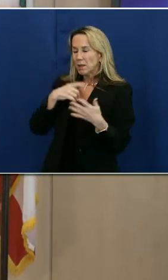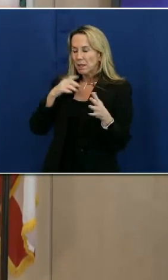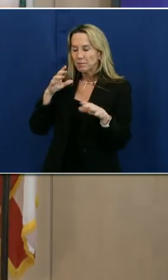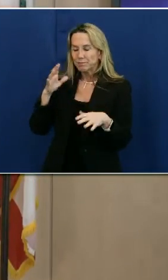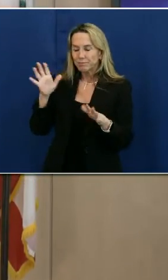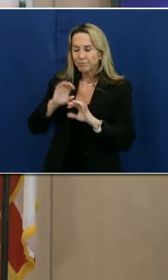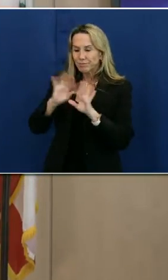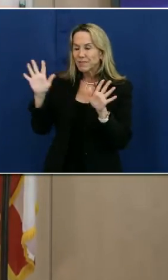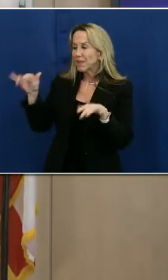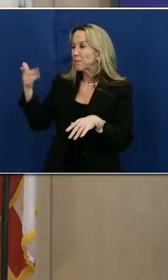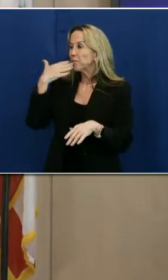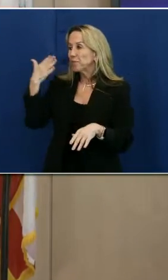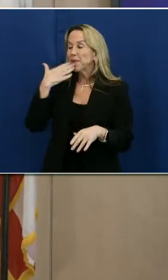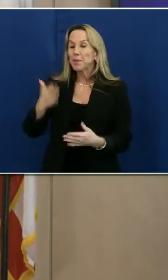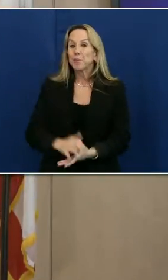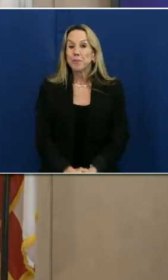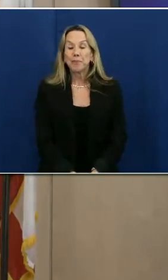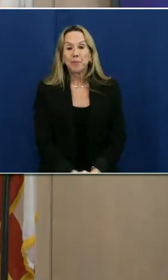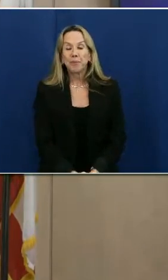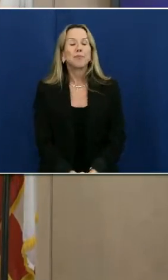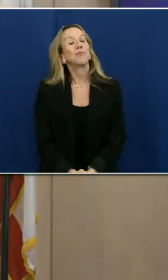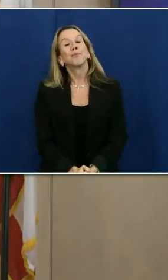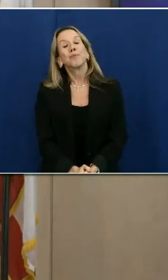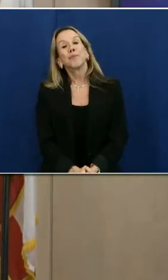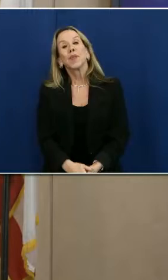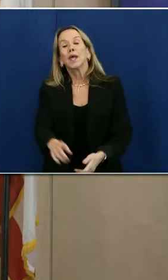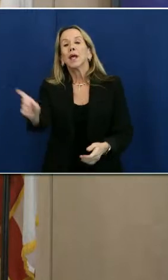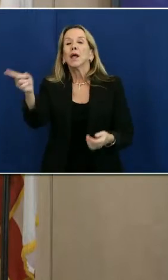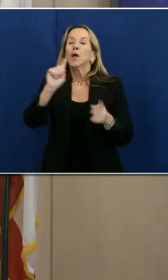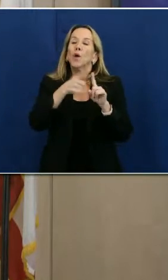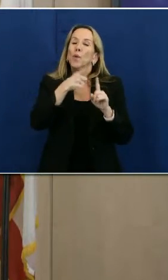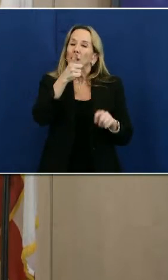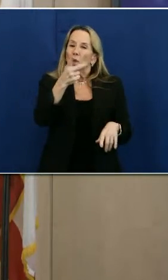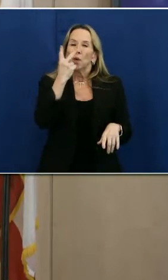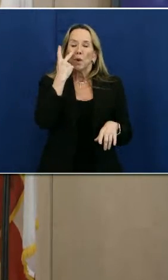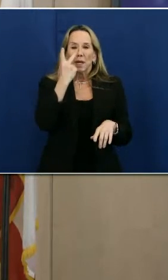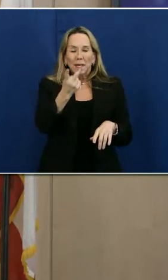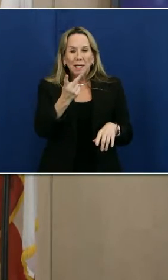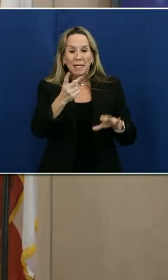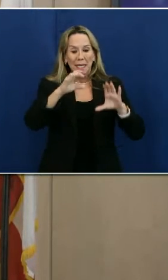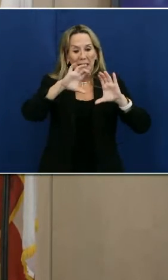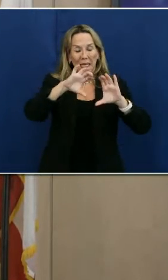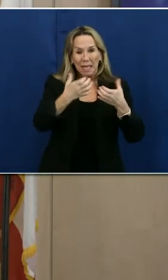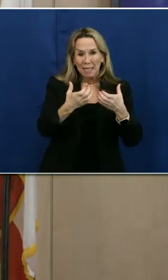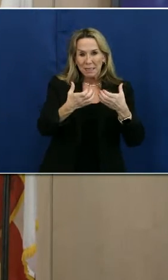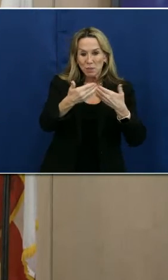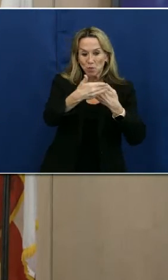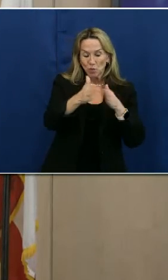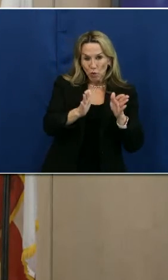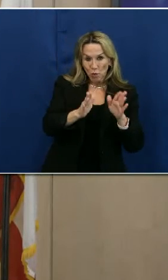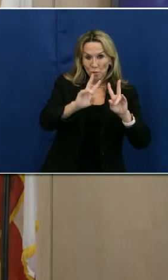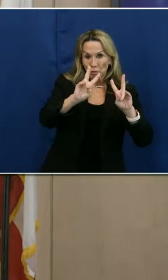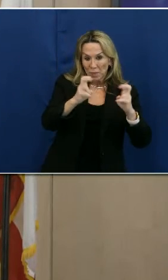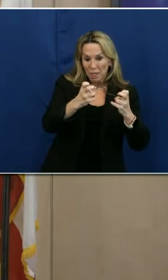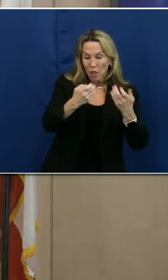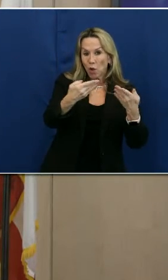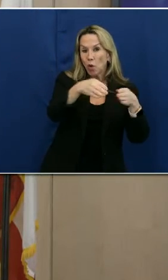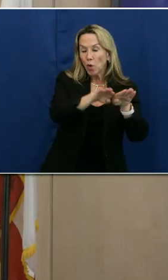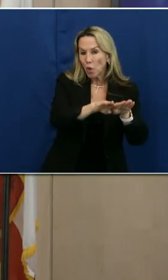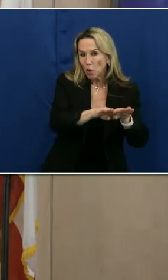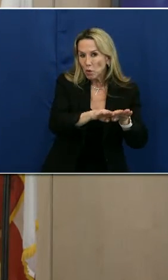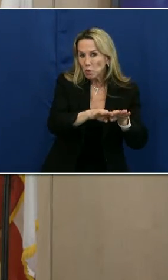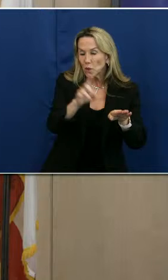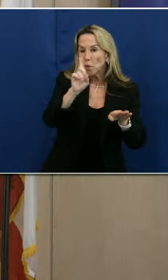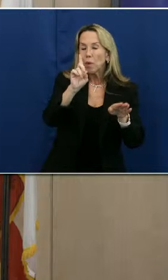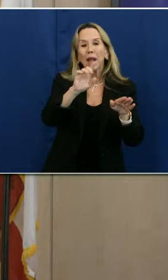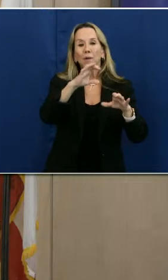Thank you for clarifying. Yeah. I think when you see these instances of classroom closures, where a classroom is quarantined